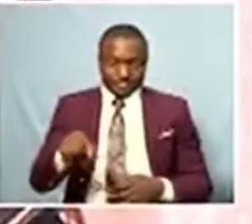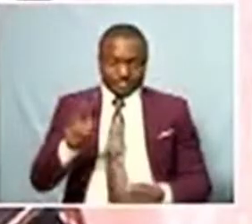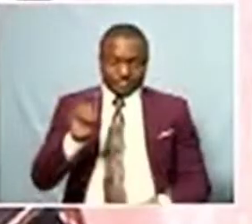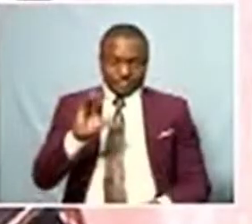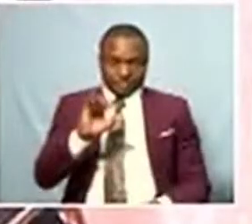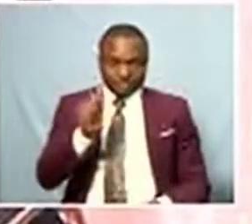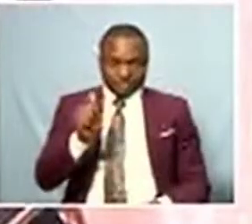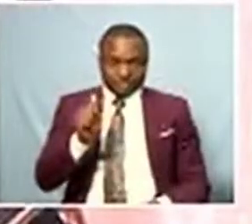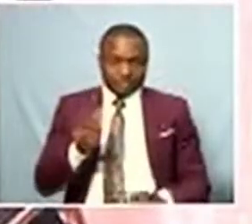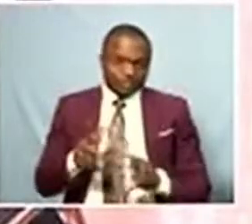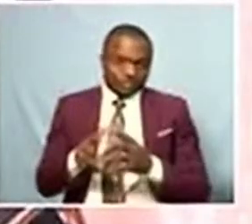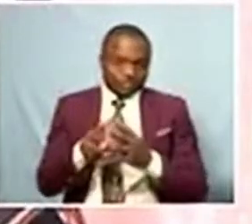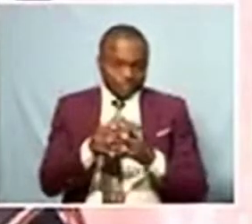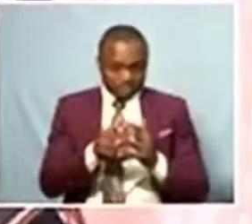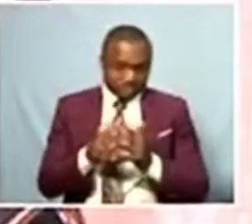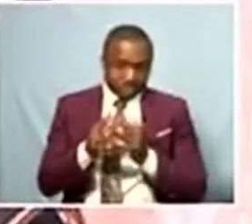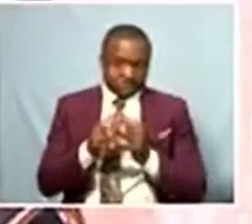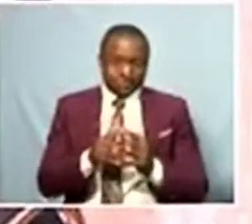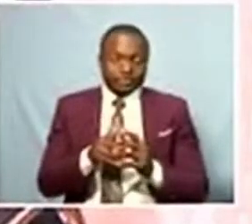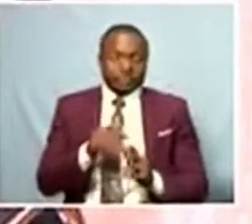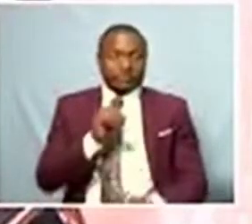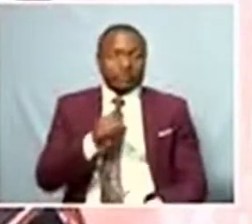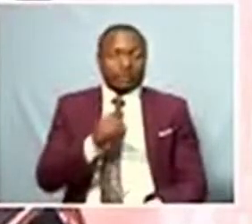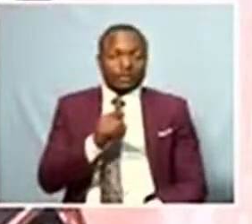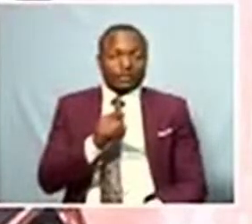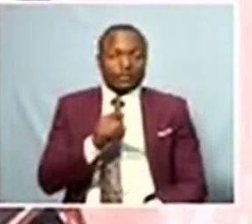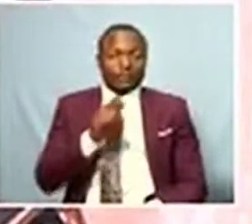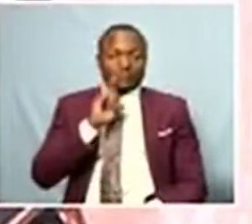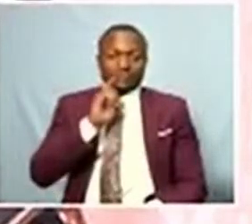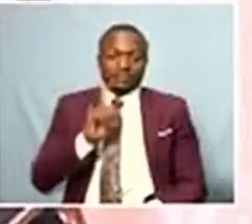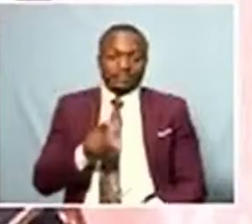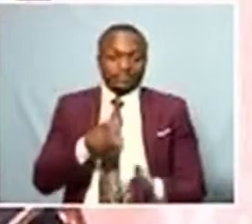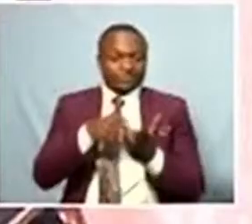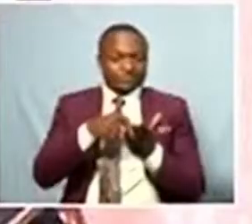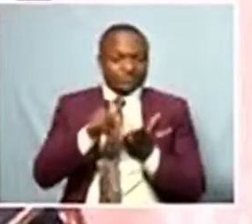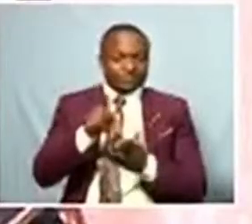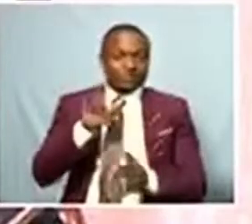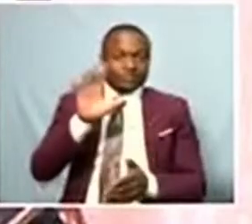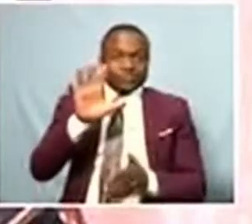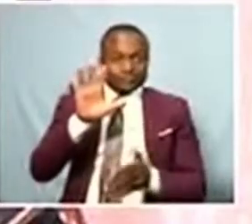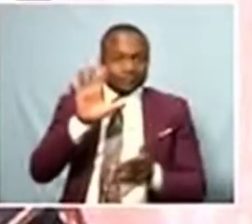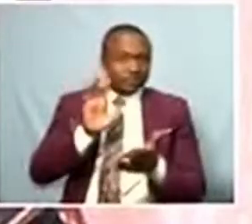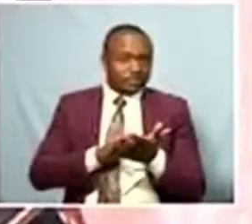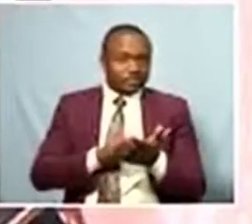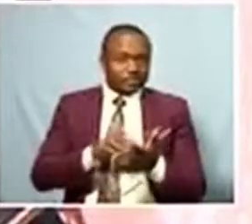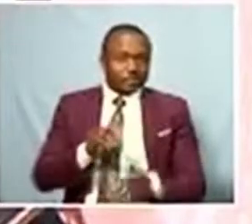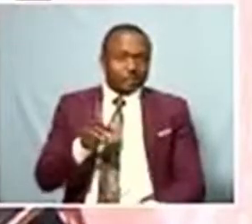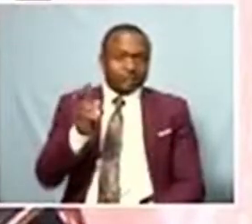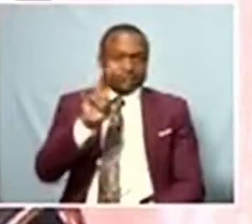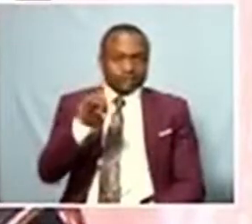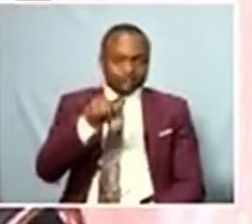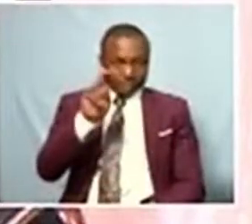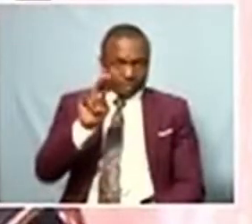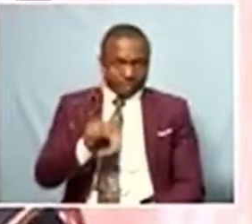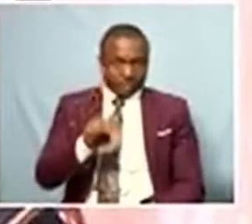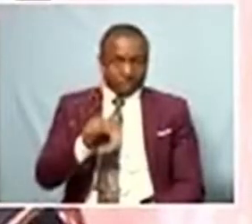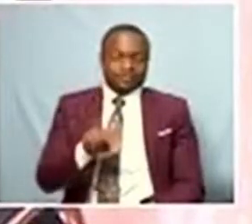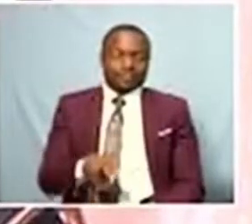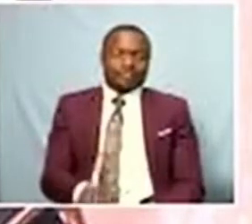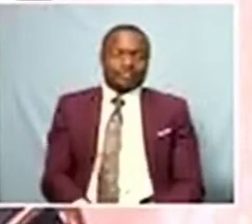visa, American visa that is, you are required to pay either $5,000 in the child's